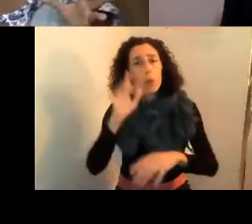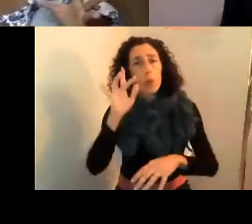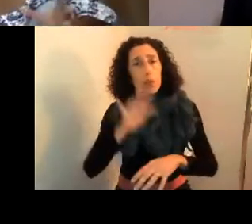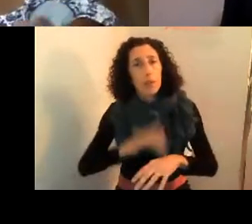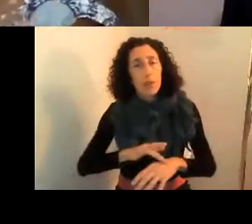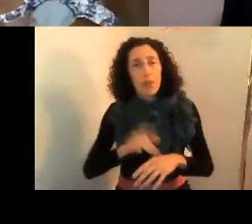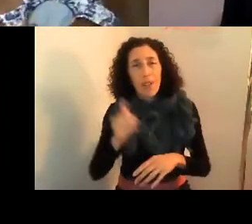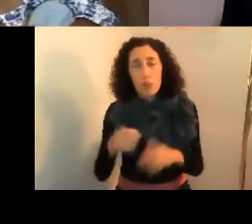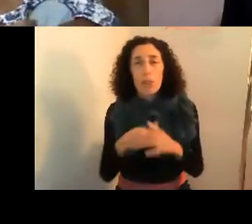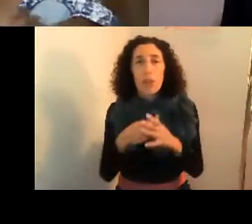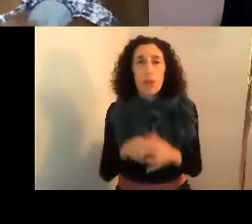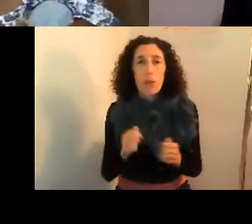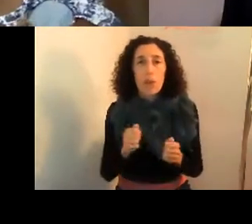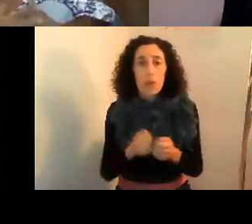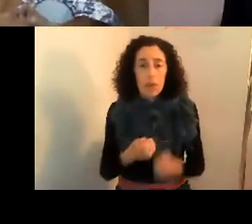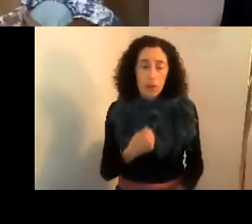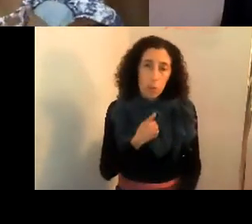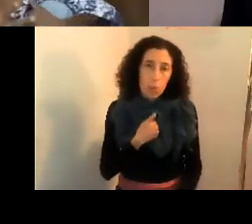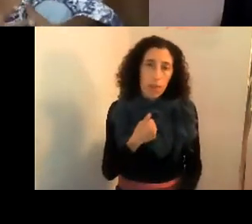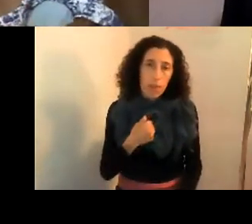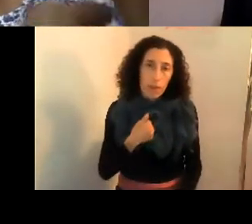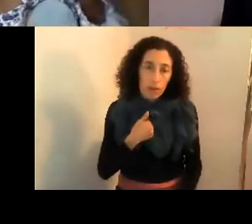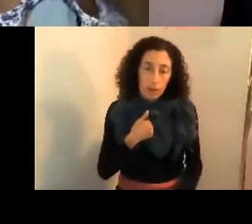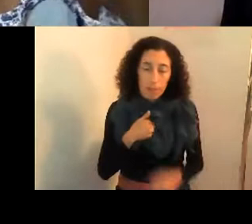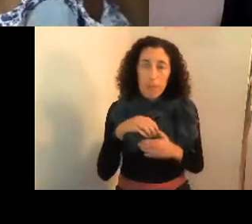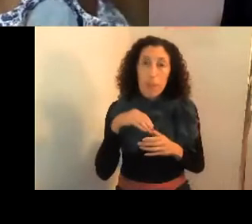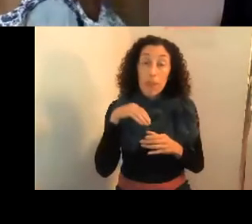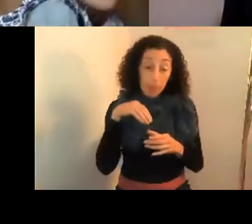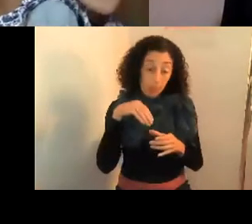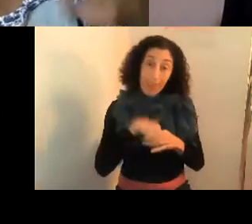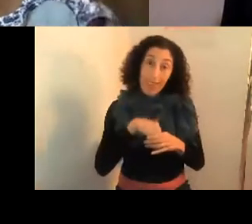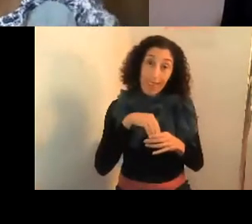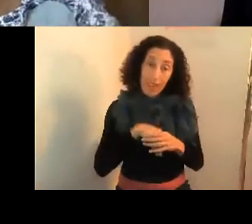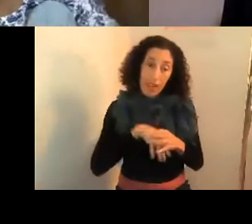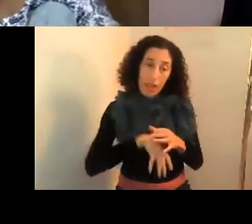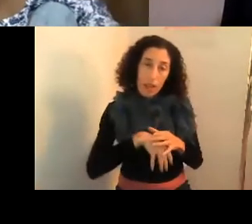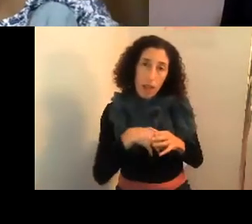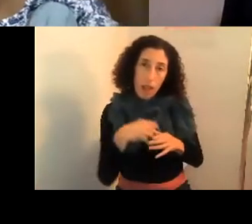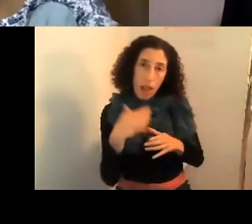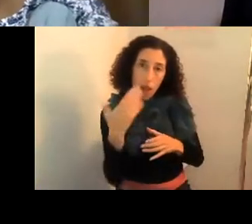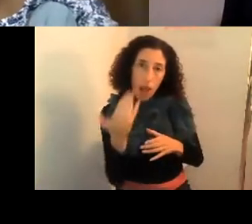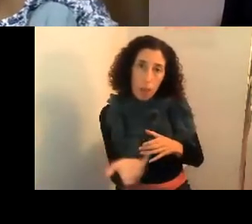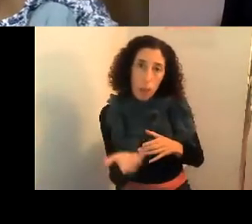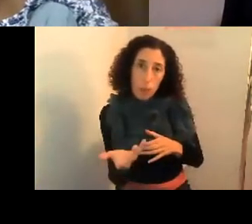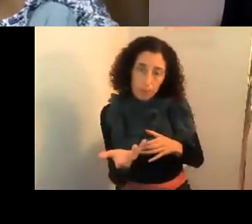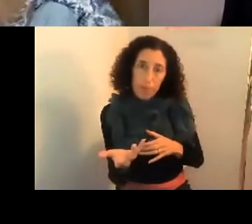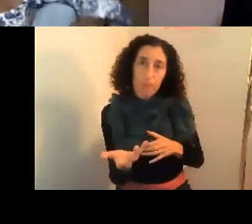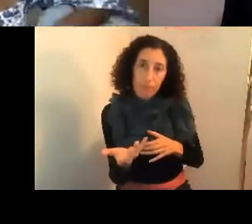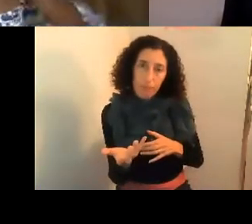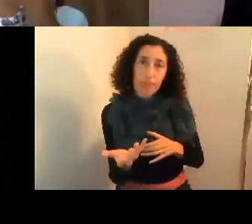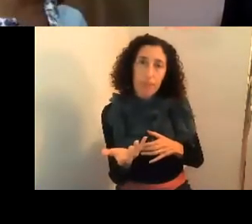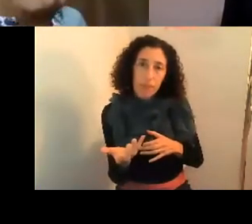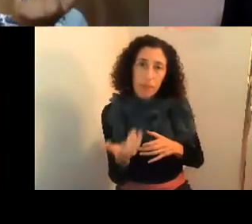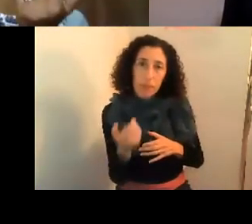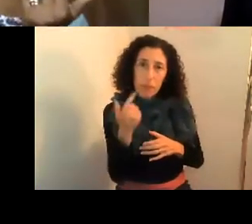be carved out space, holy space, space that is held for our deep healing